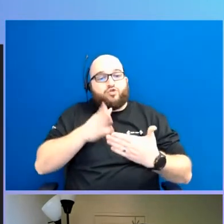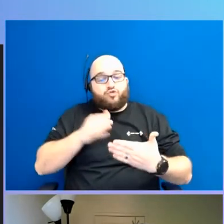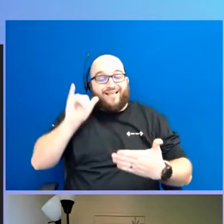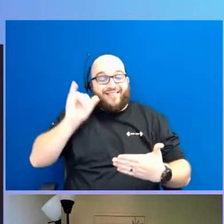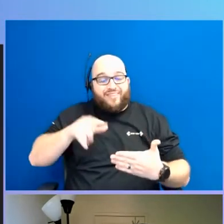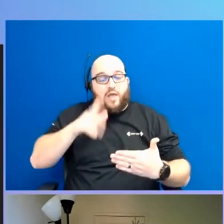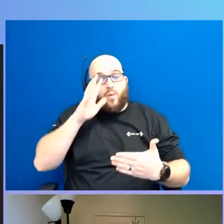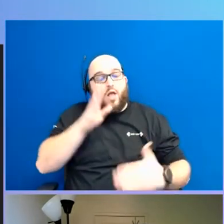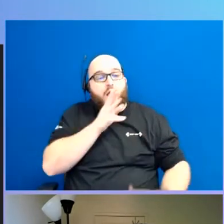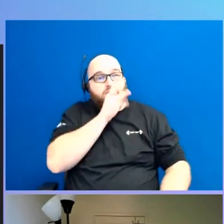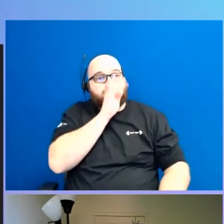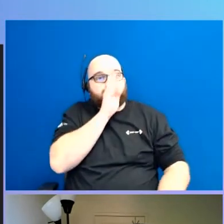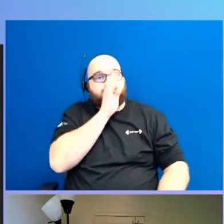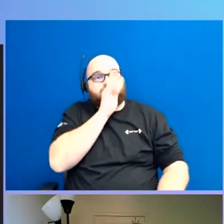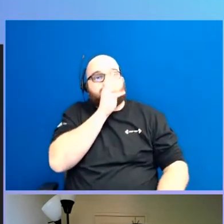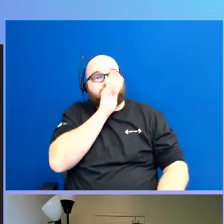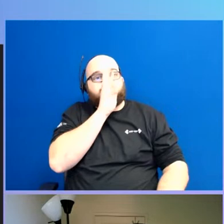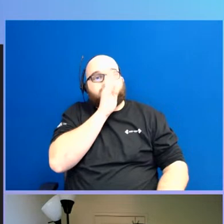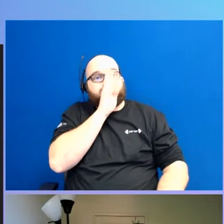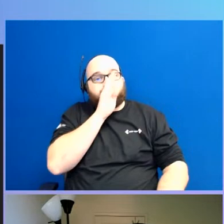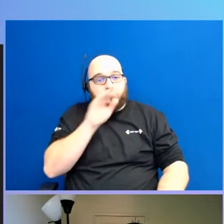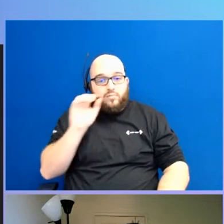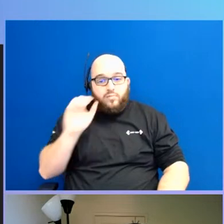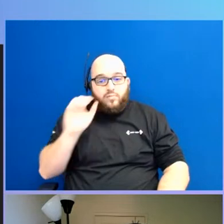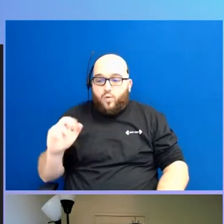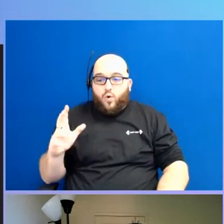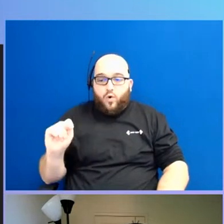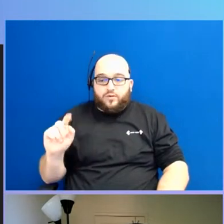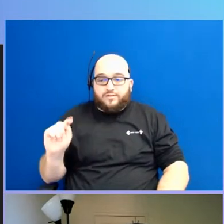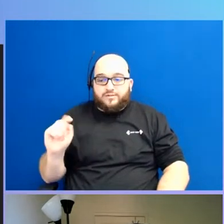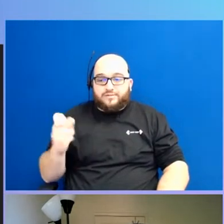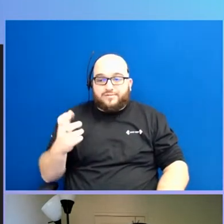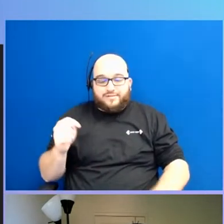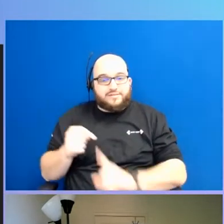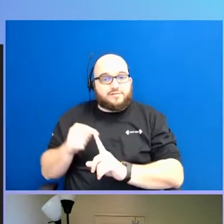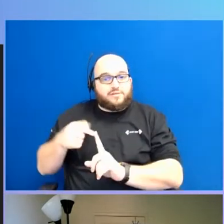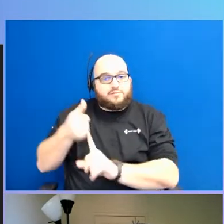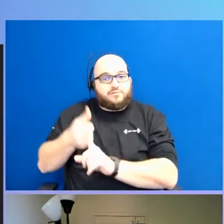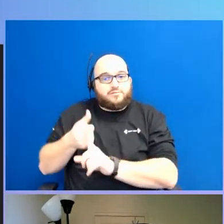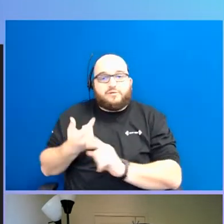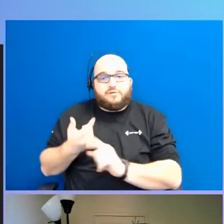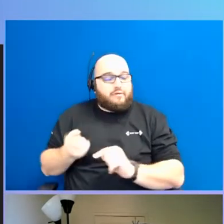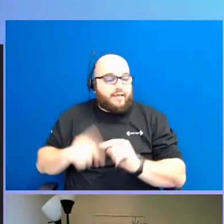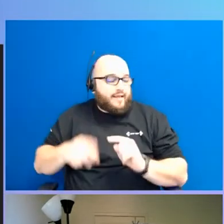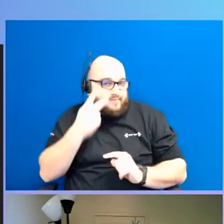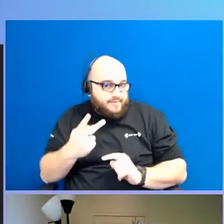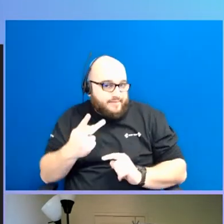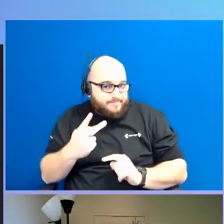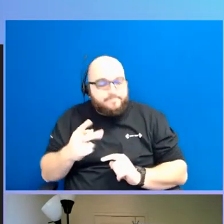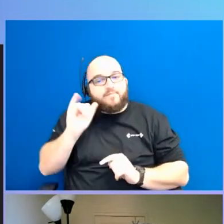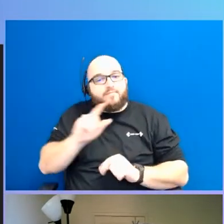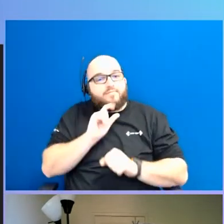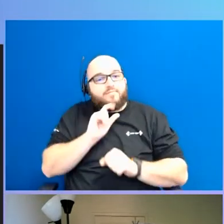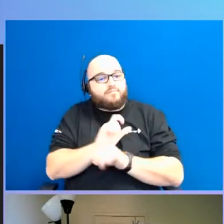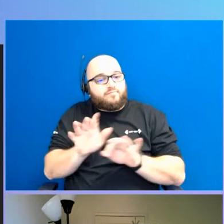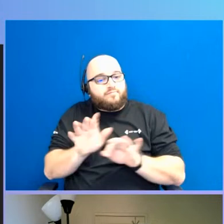reads out loud the alt text for images that she can't see. So this is really critical. This success criteria is